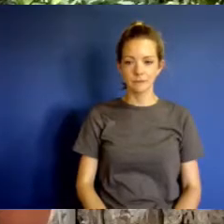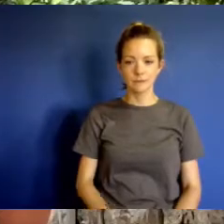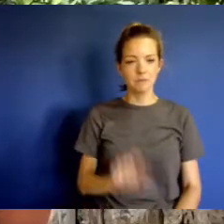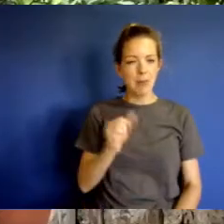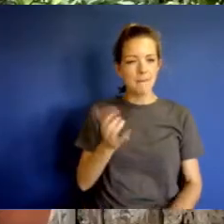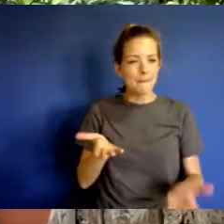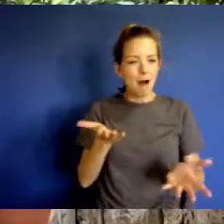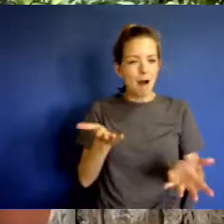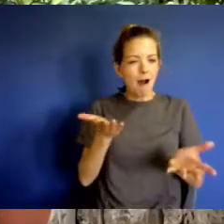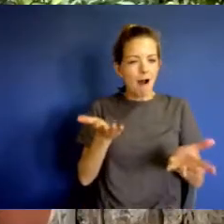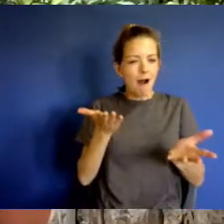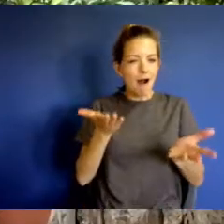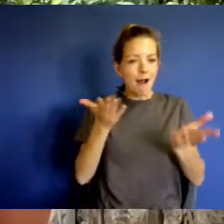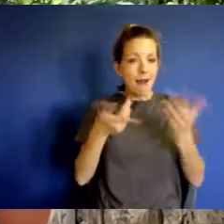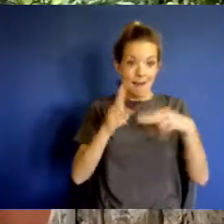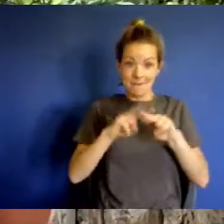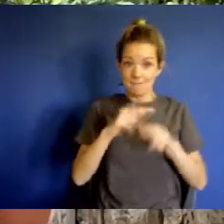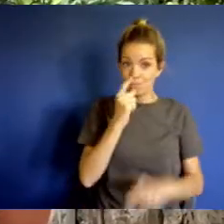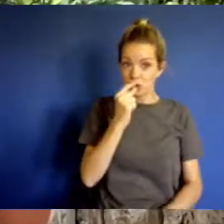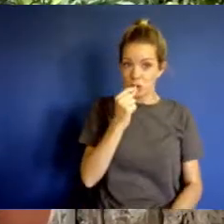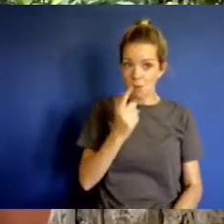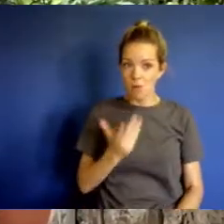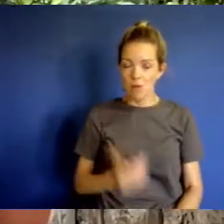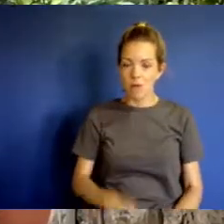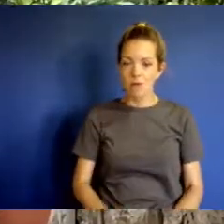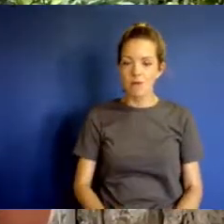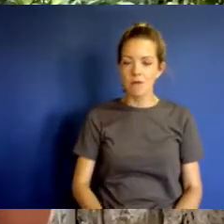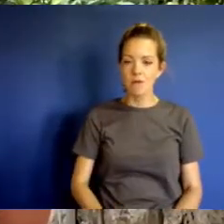Lift a little bit higher this time if you can.